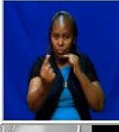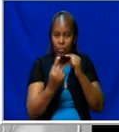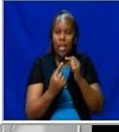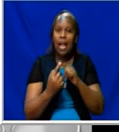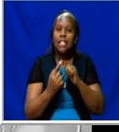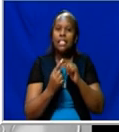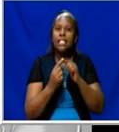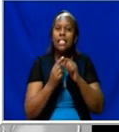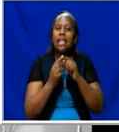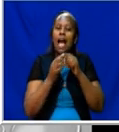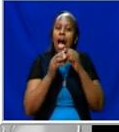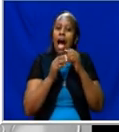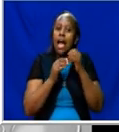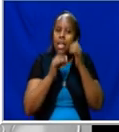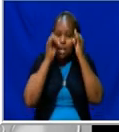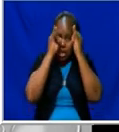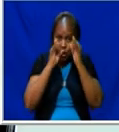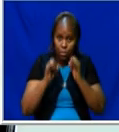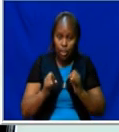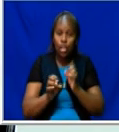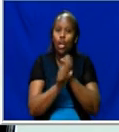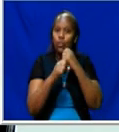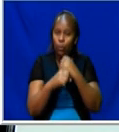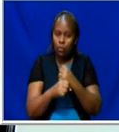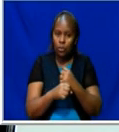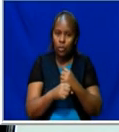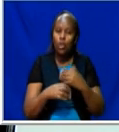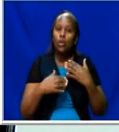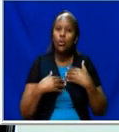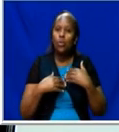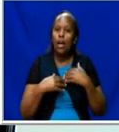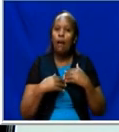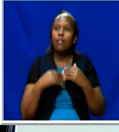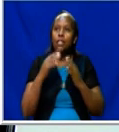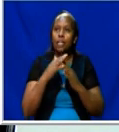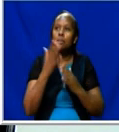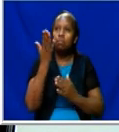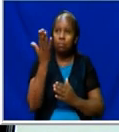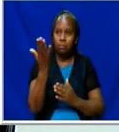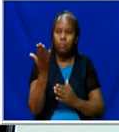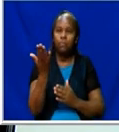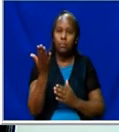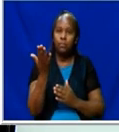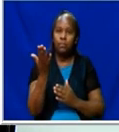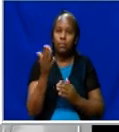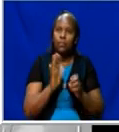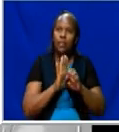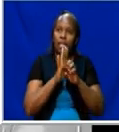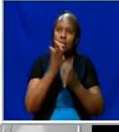sharp image is formed. So we have a setup like that